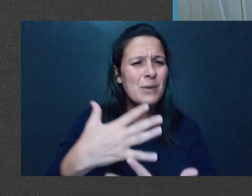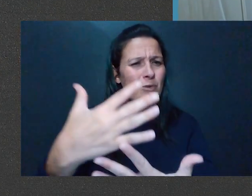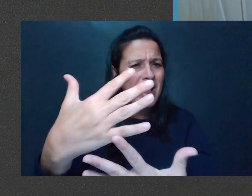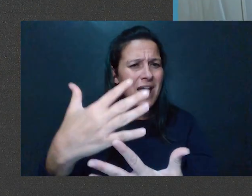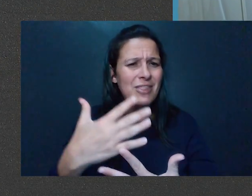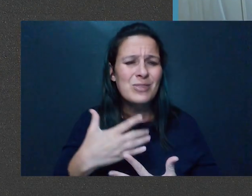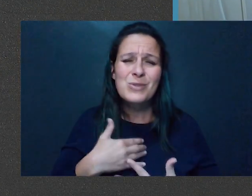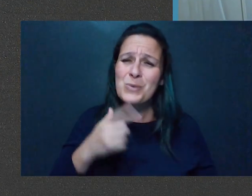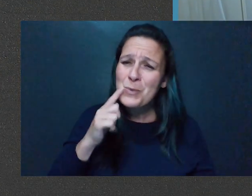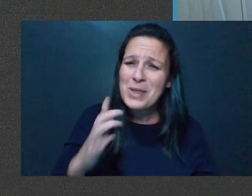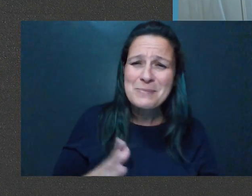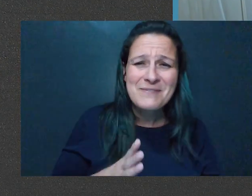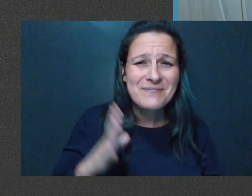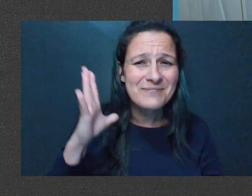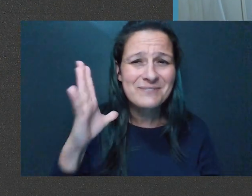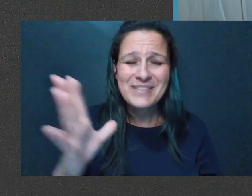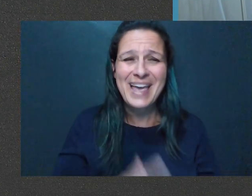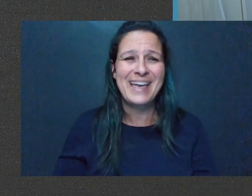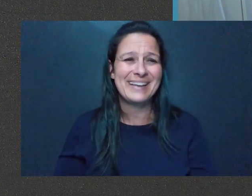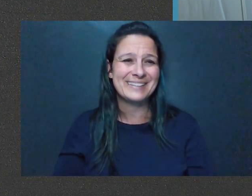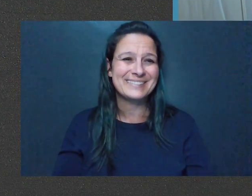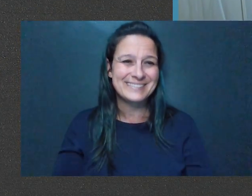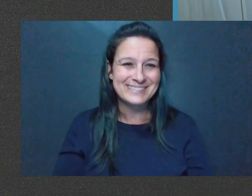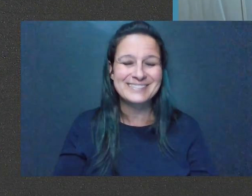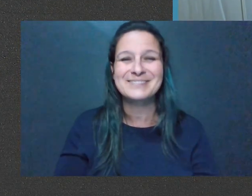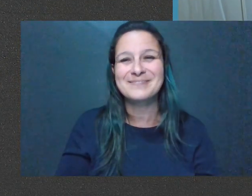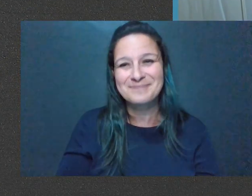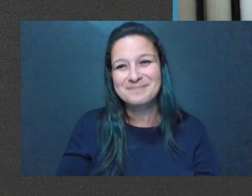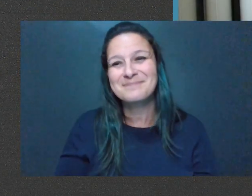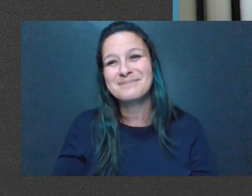Take a breath, you will be fine.